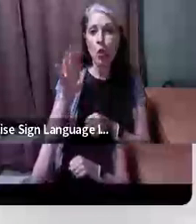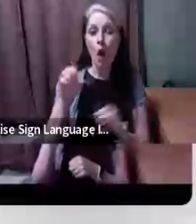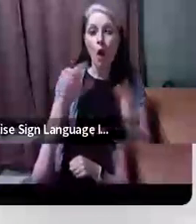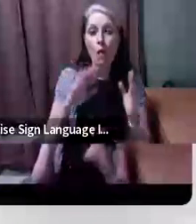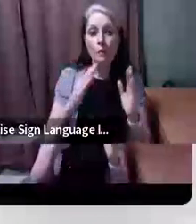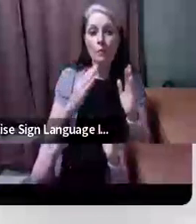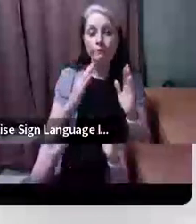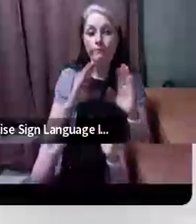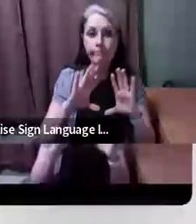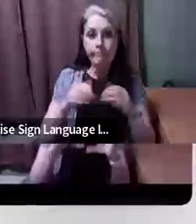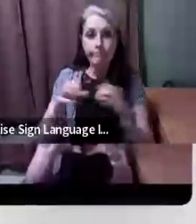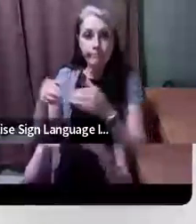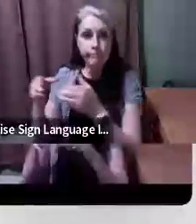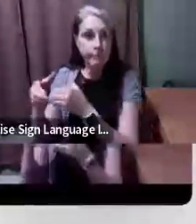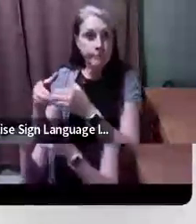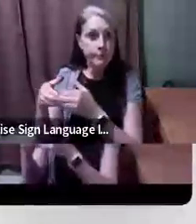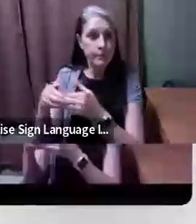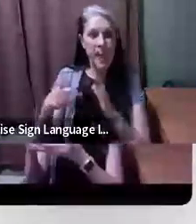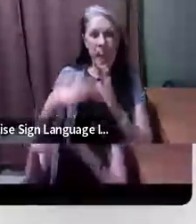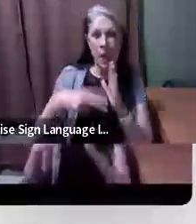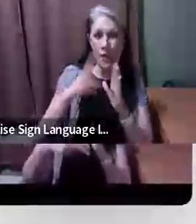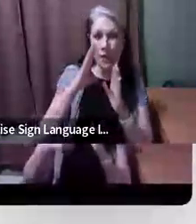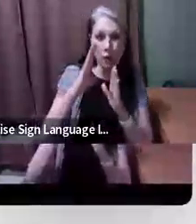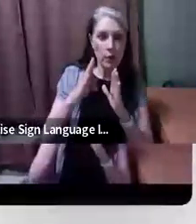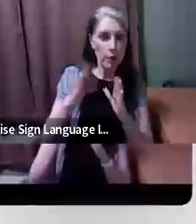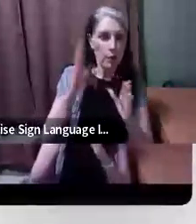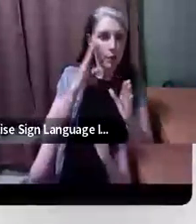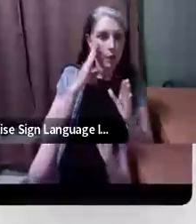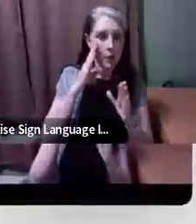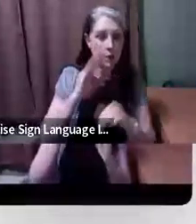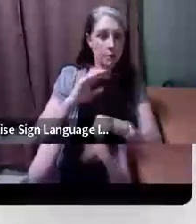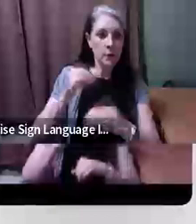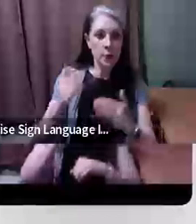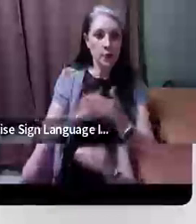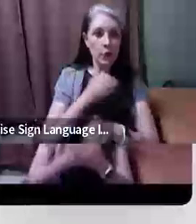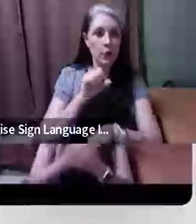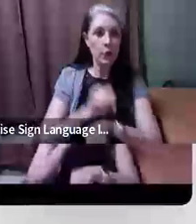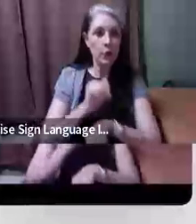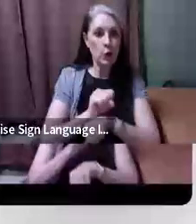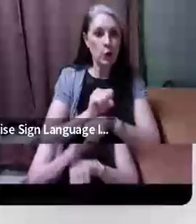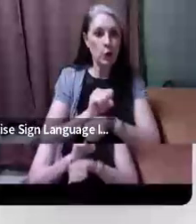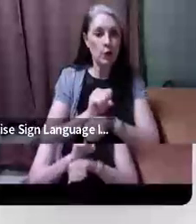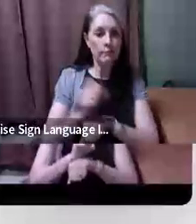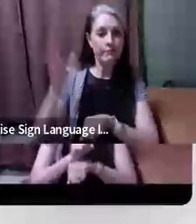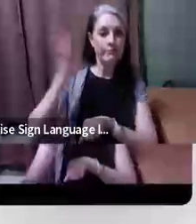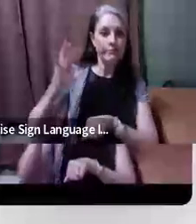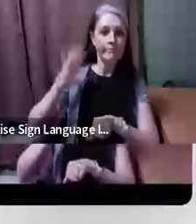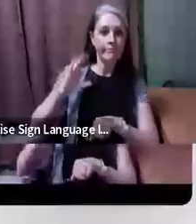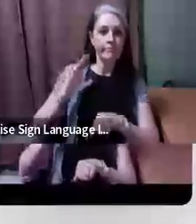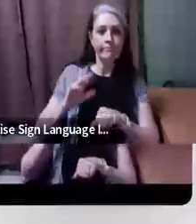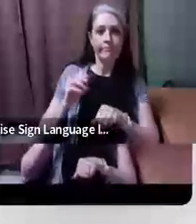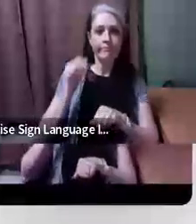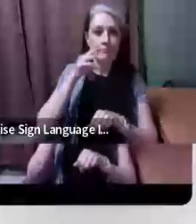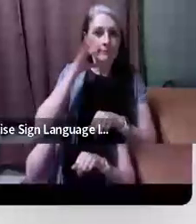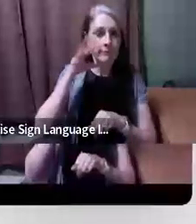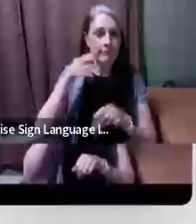go ahead and read that out. We acknowledge that we are embarking on new work on unceded ancestral and traditional tribal lands.